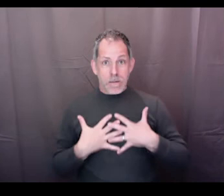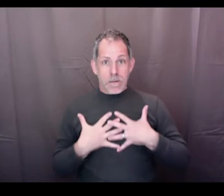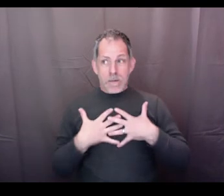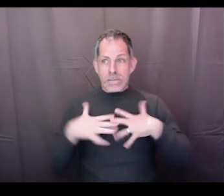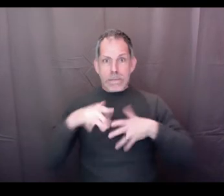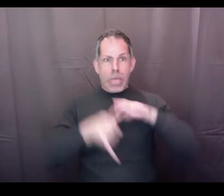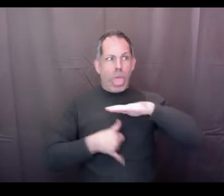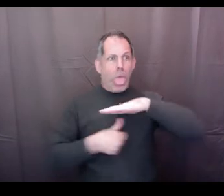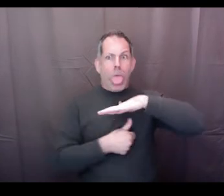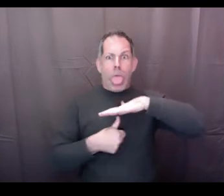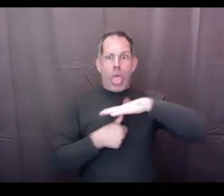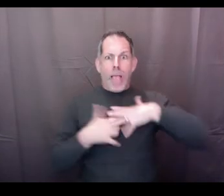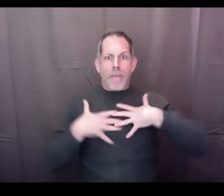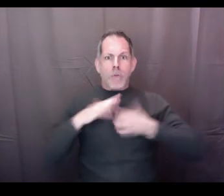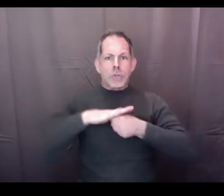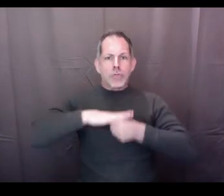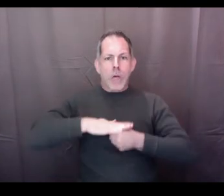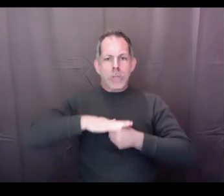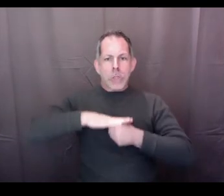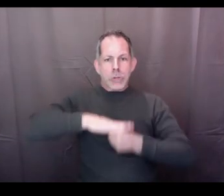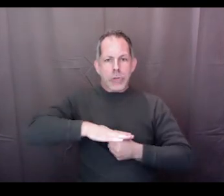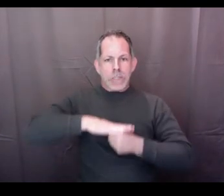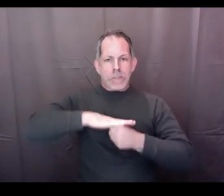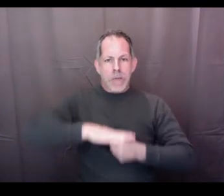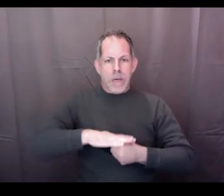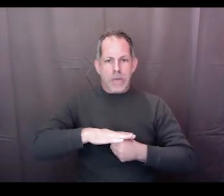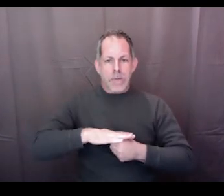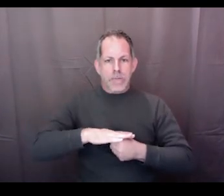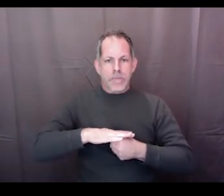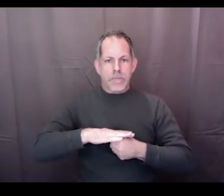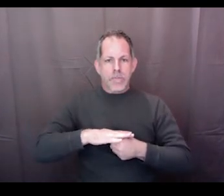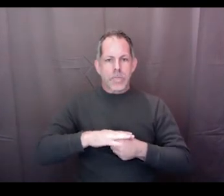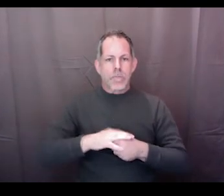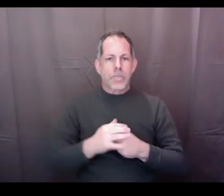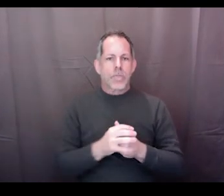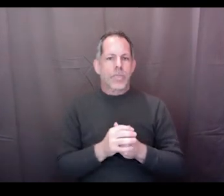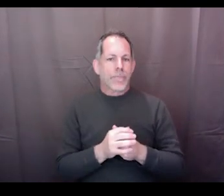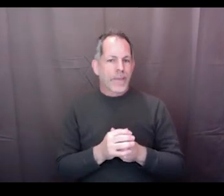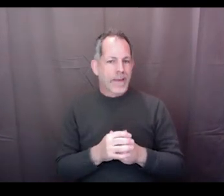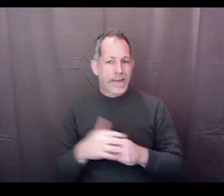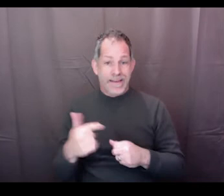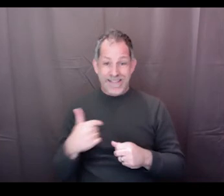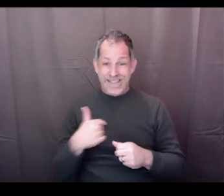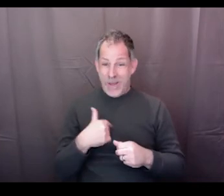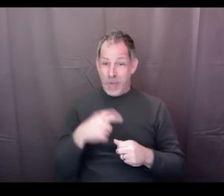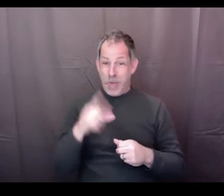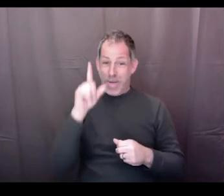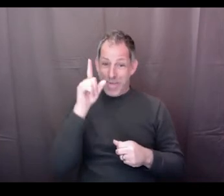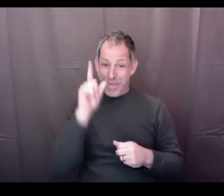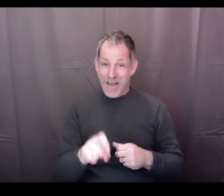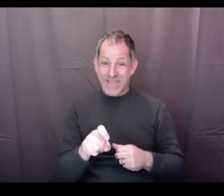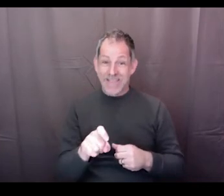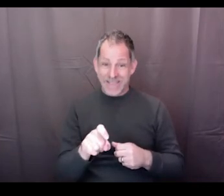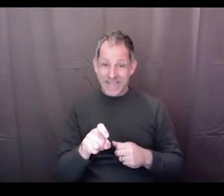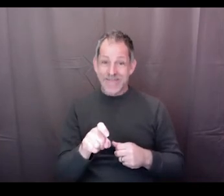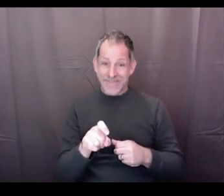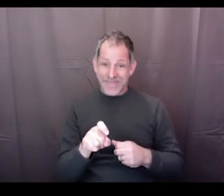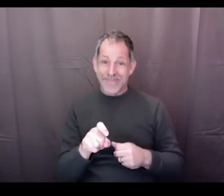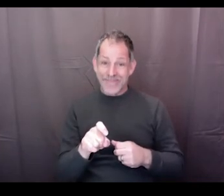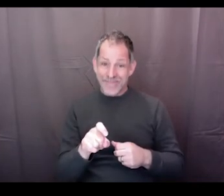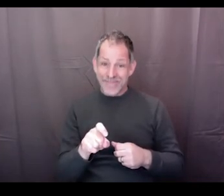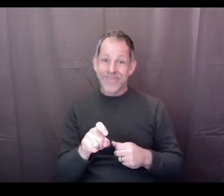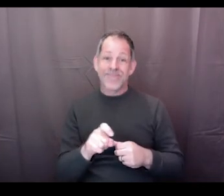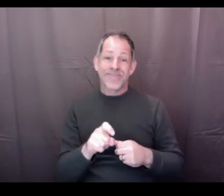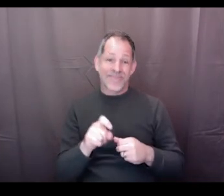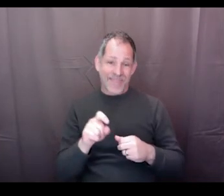interferes with our ability to be the adults and children that we hope to be. Plus, we're also coping with just the challenges